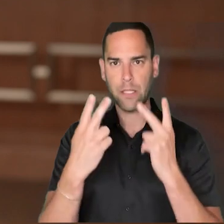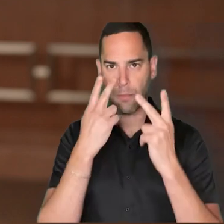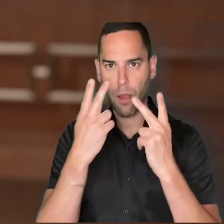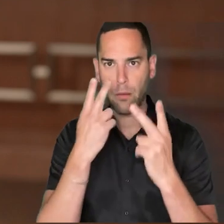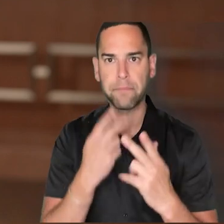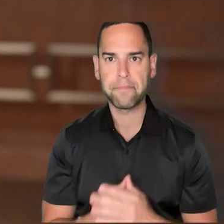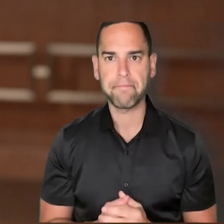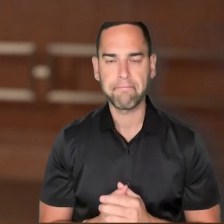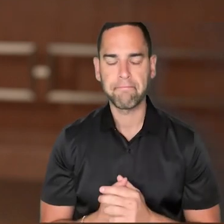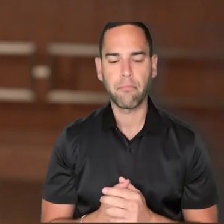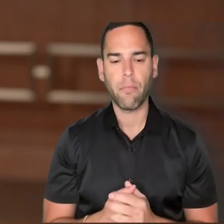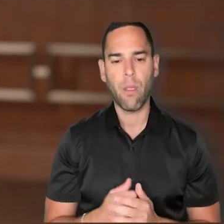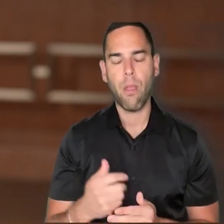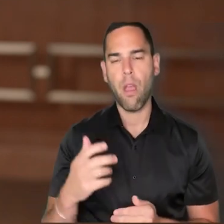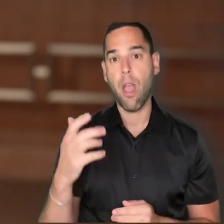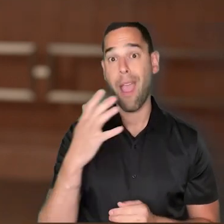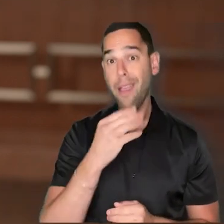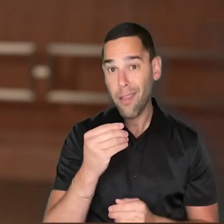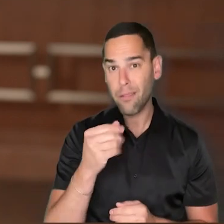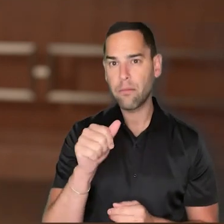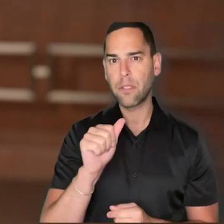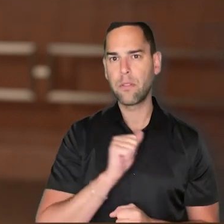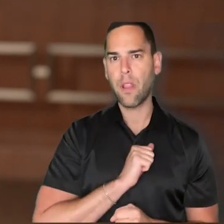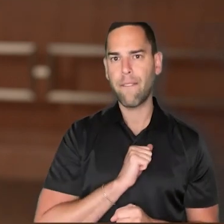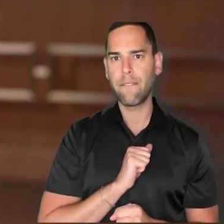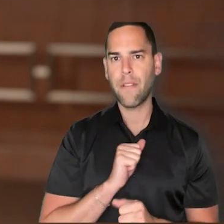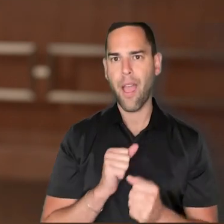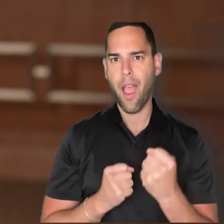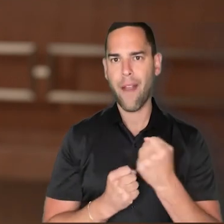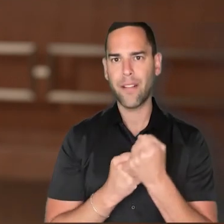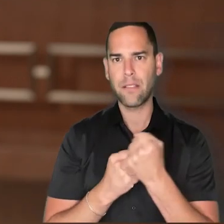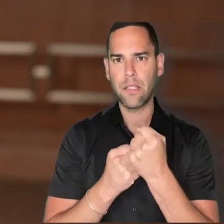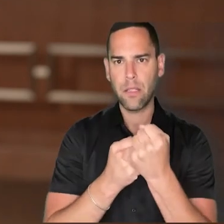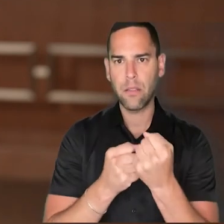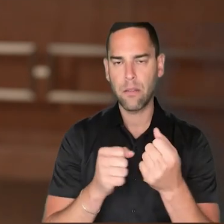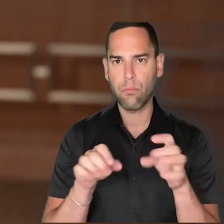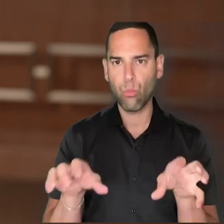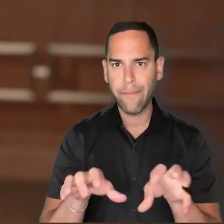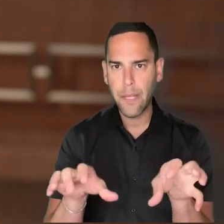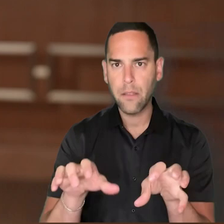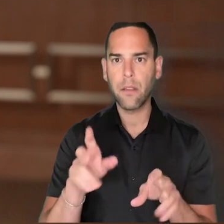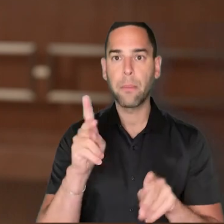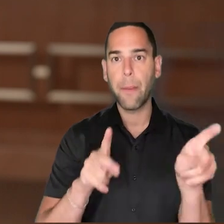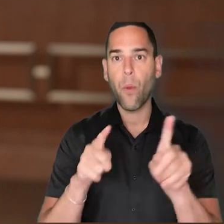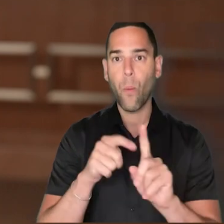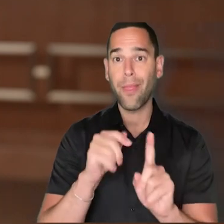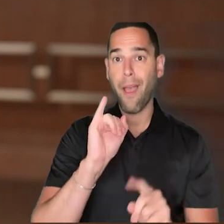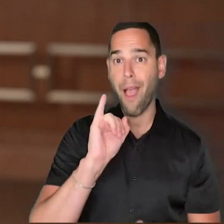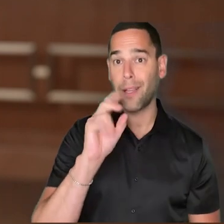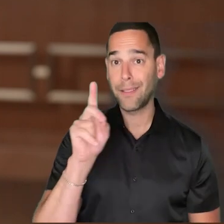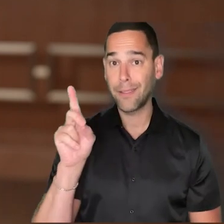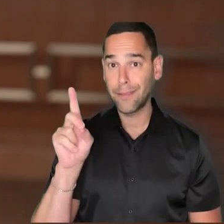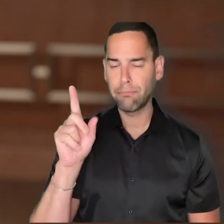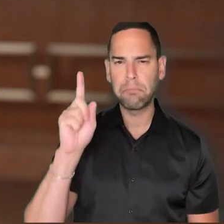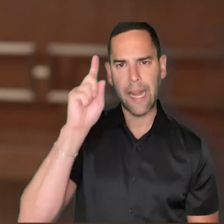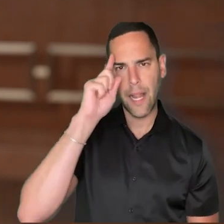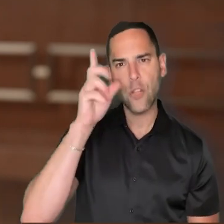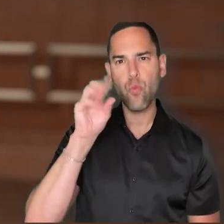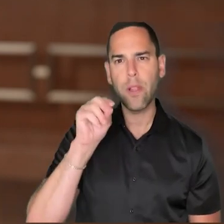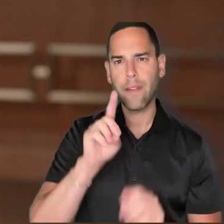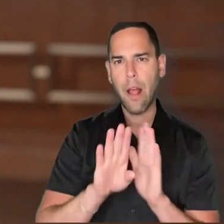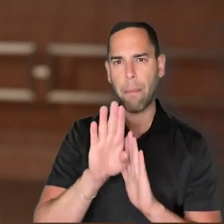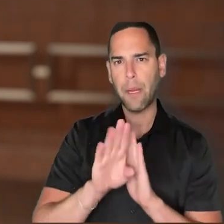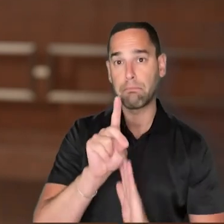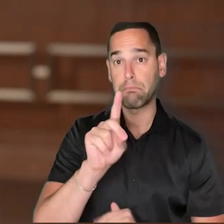And likewise, the self-advocacy movement of people with intellectual and developmental